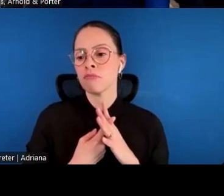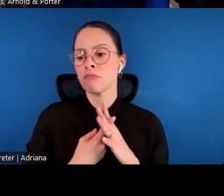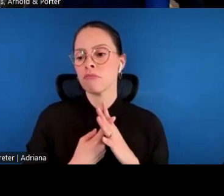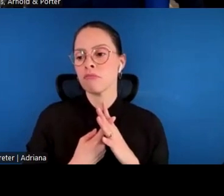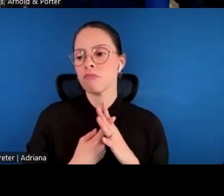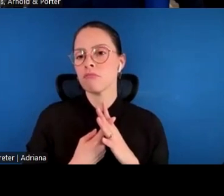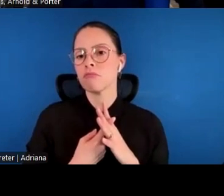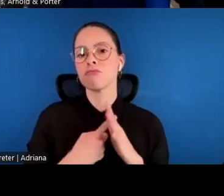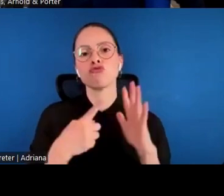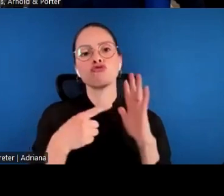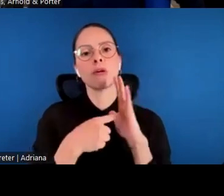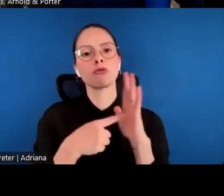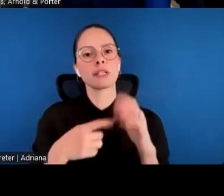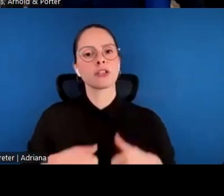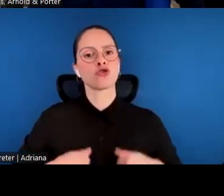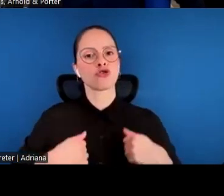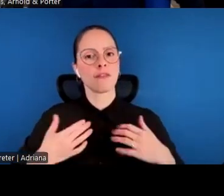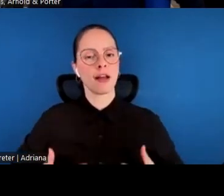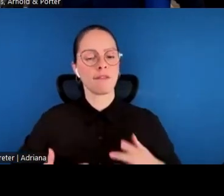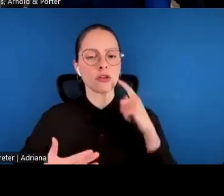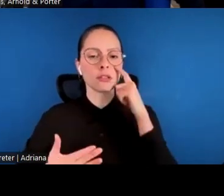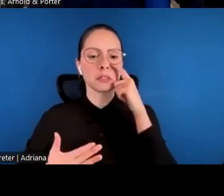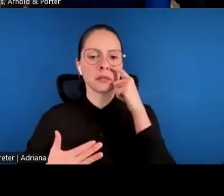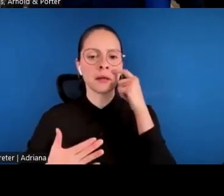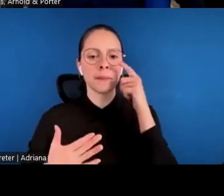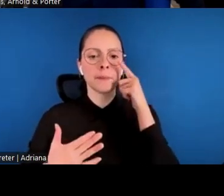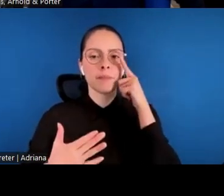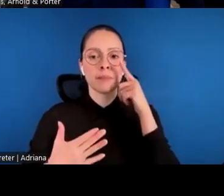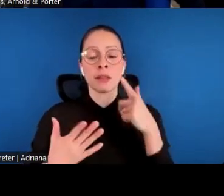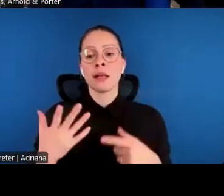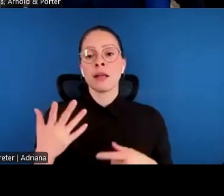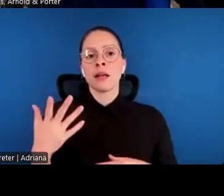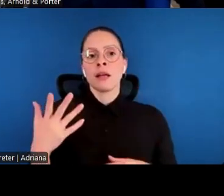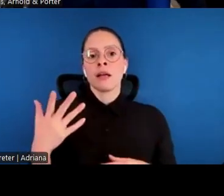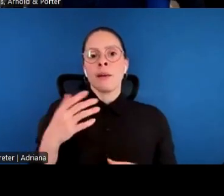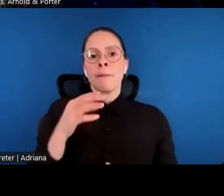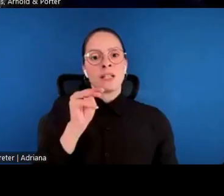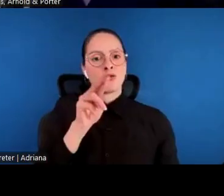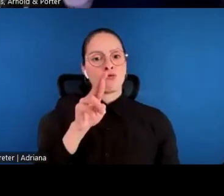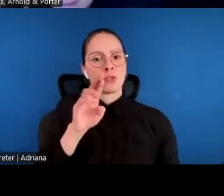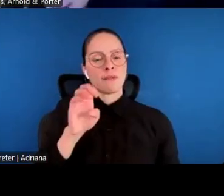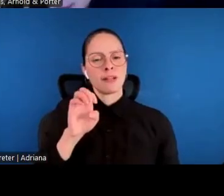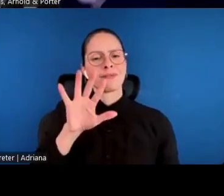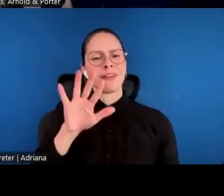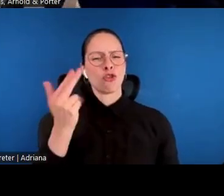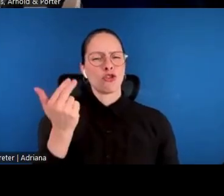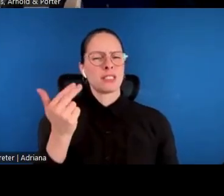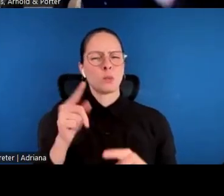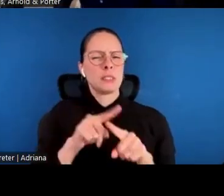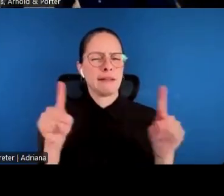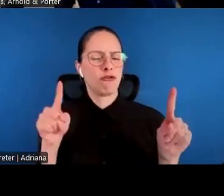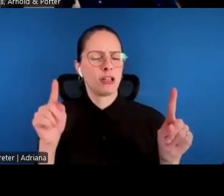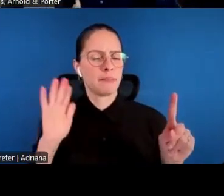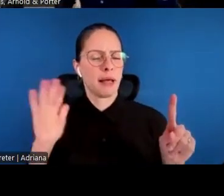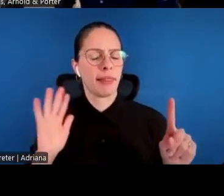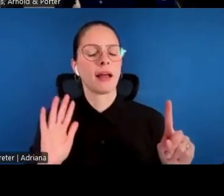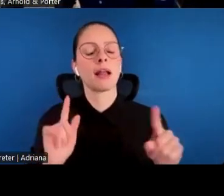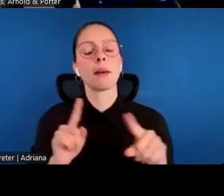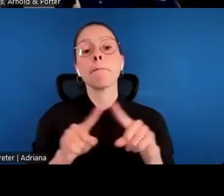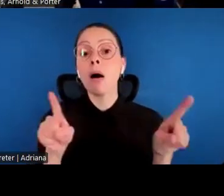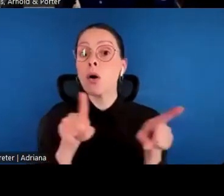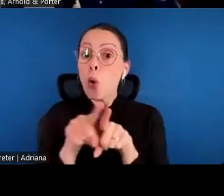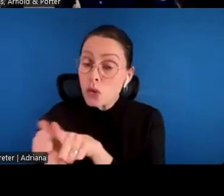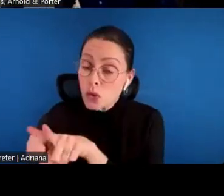represent survivors, military rule of evidence was 513 was different, but it was also